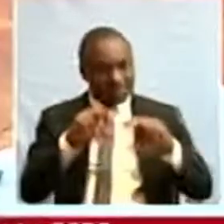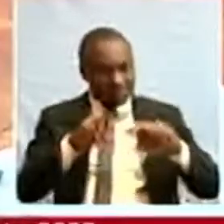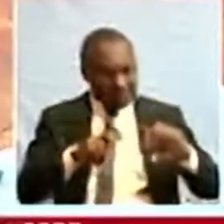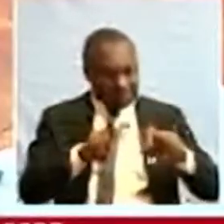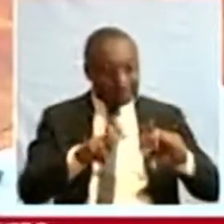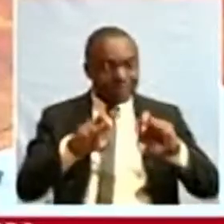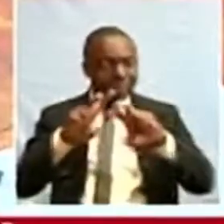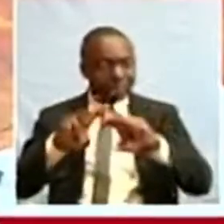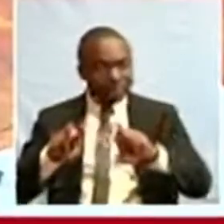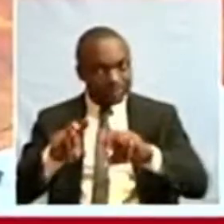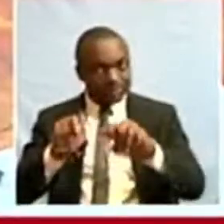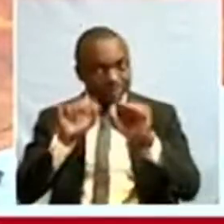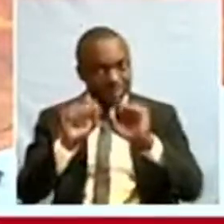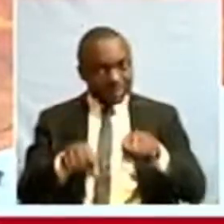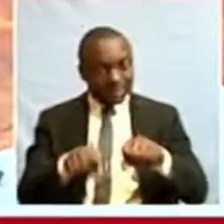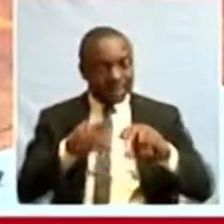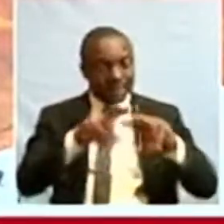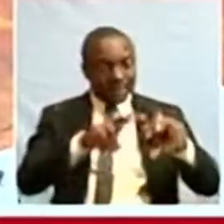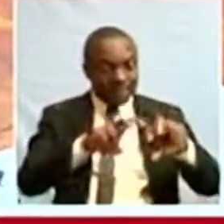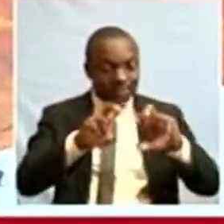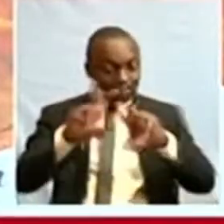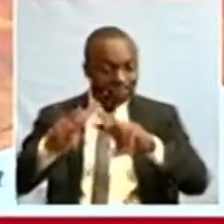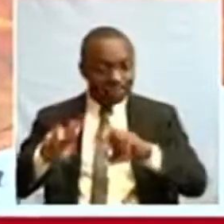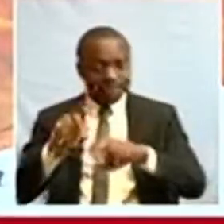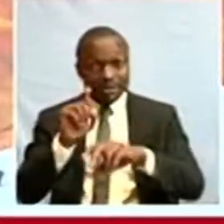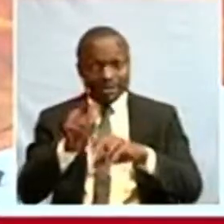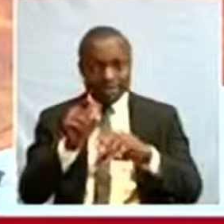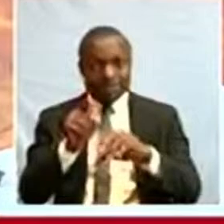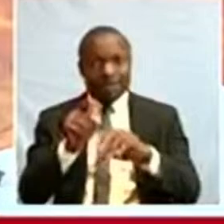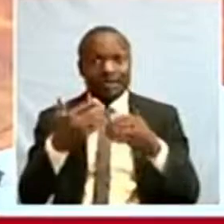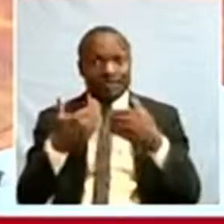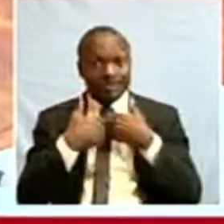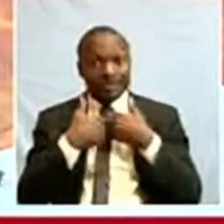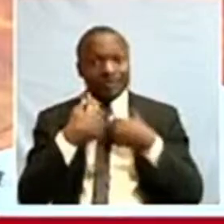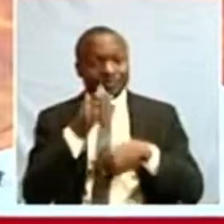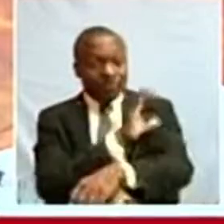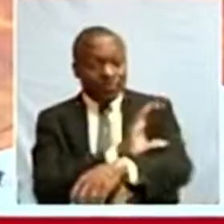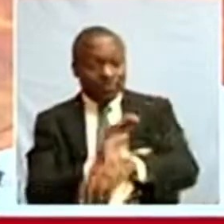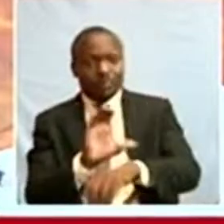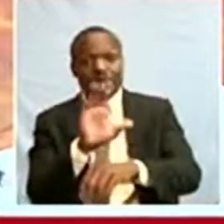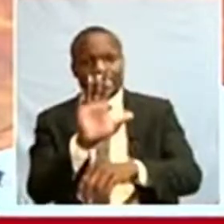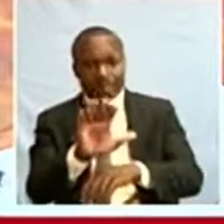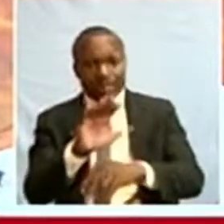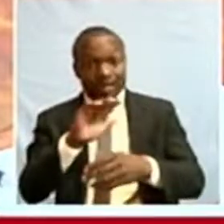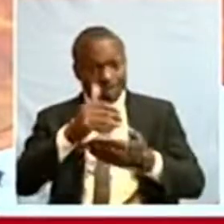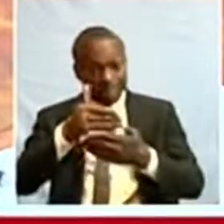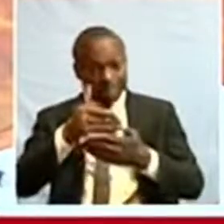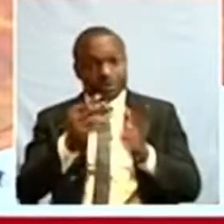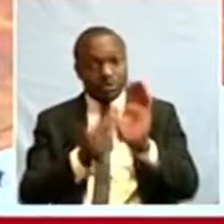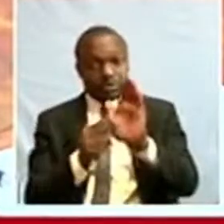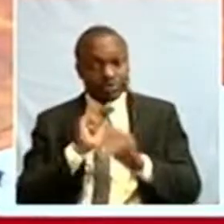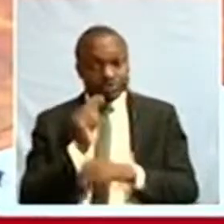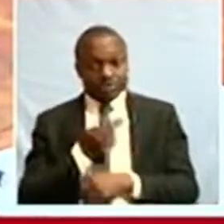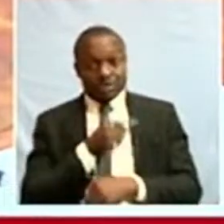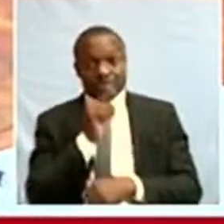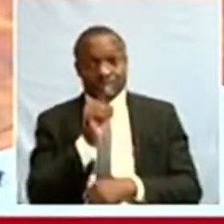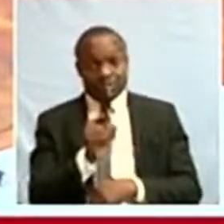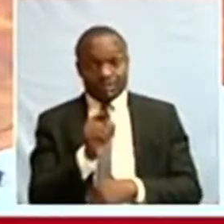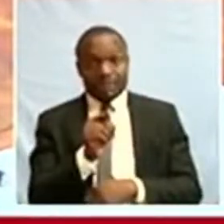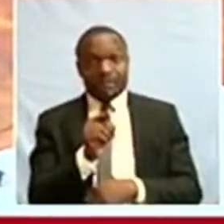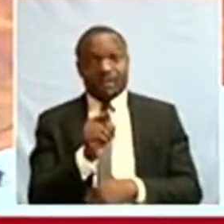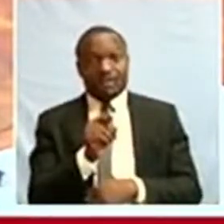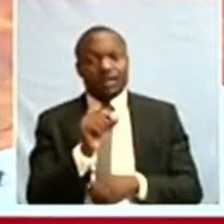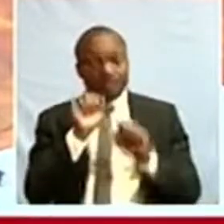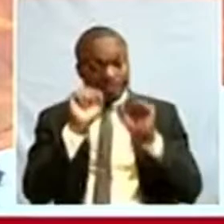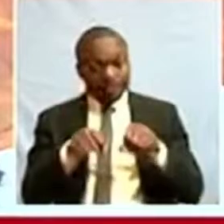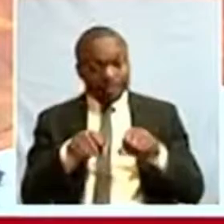You can counter check. I hope you have a laptop there, you demonstrate for us. how that live data we can go